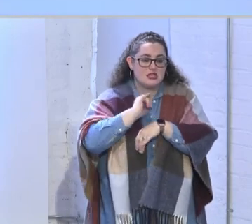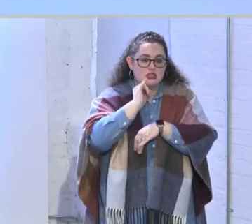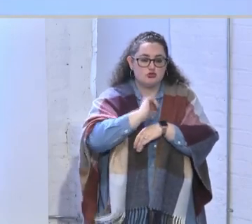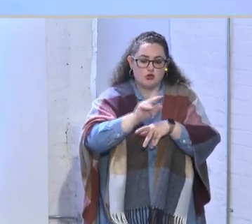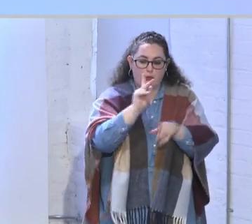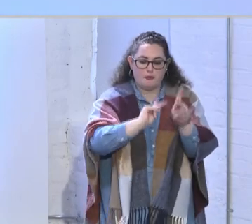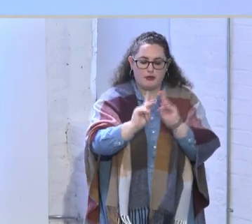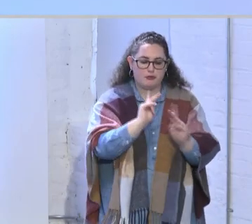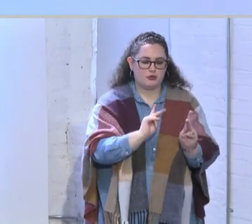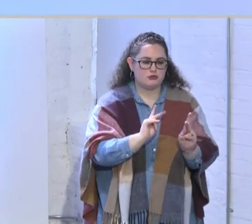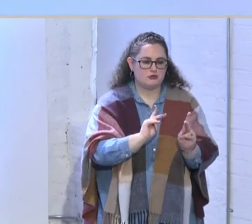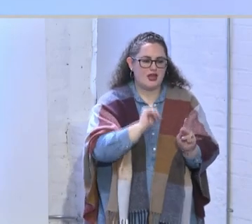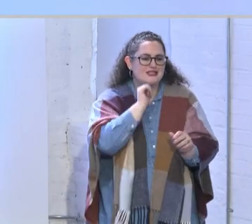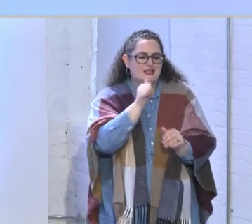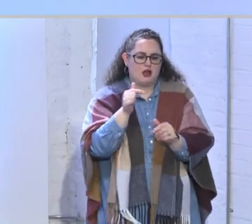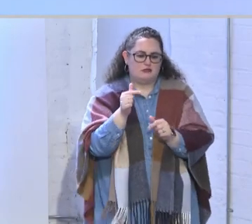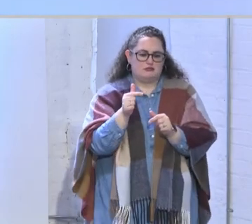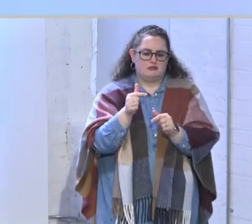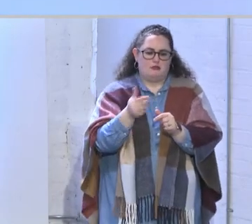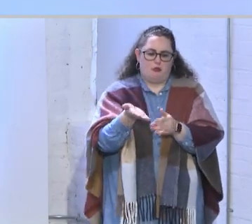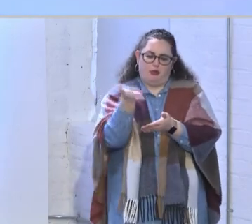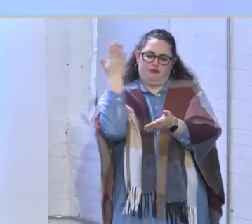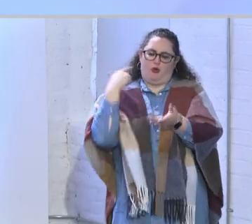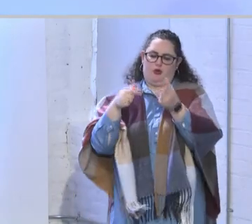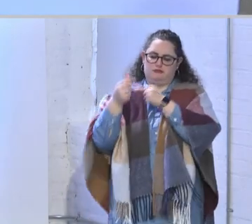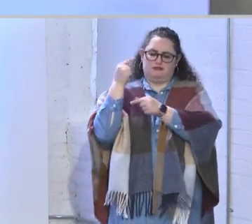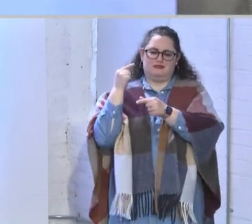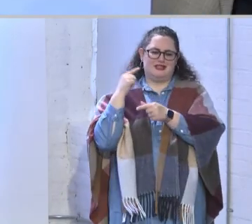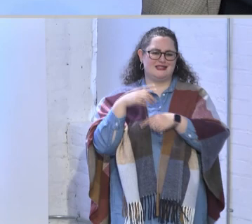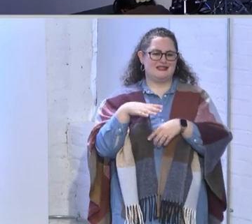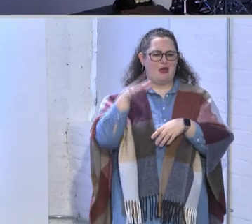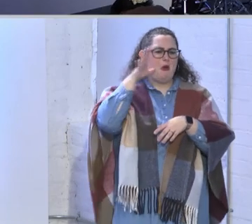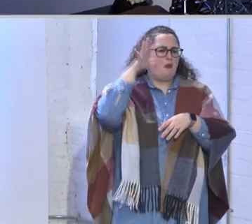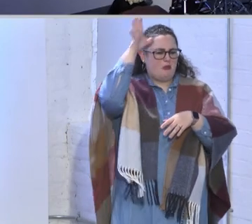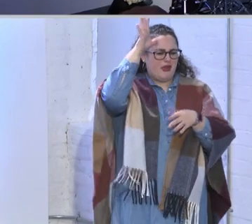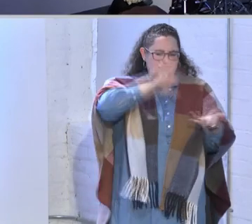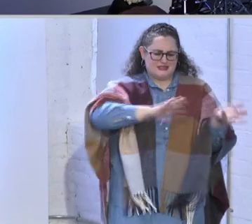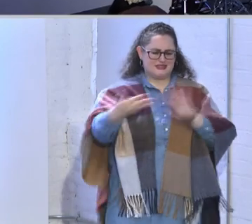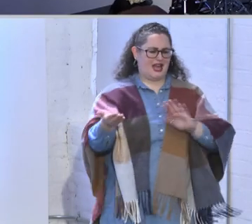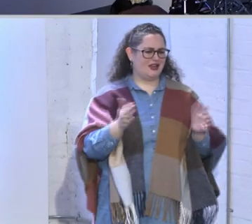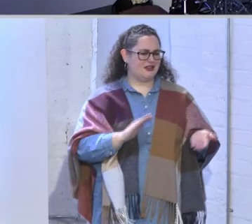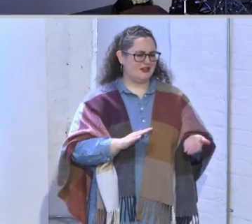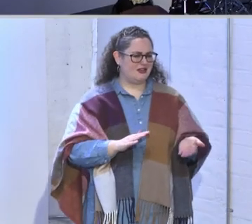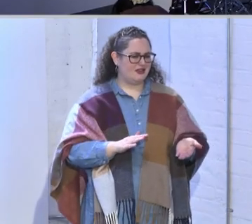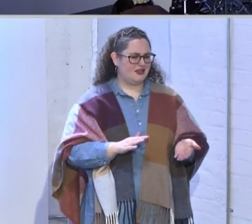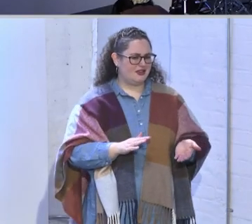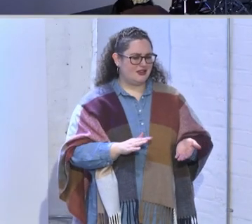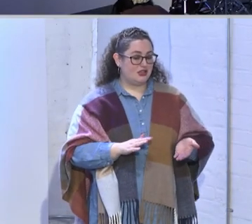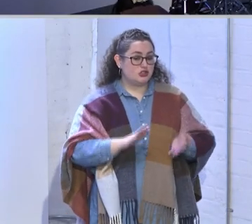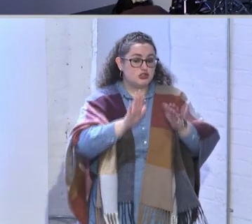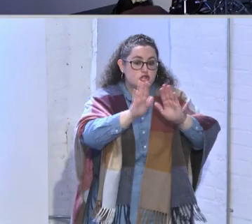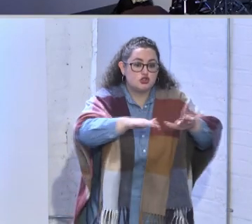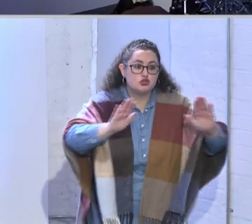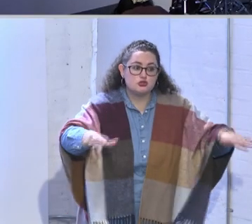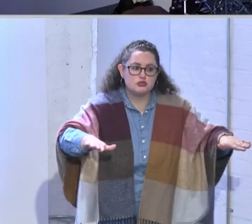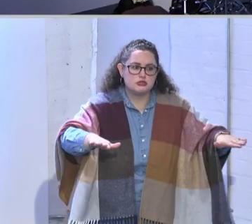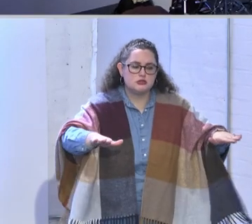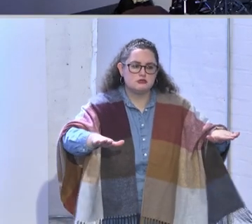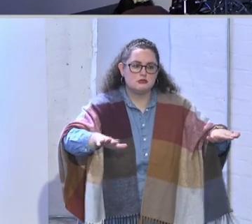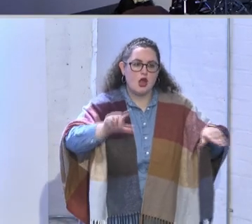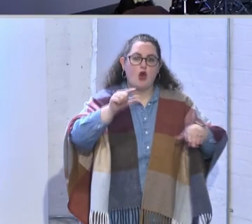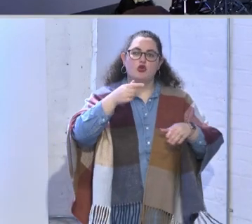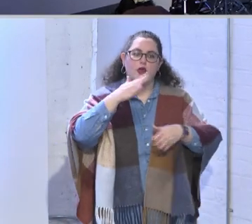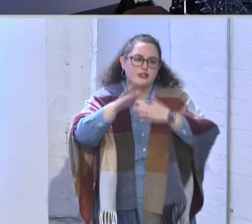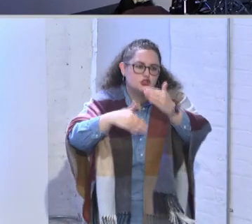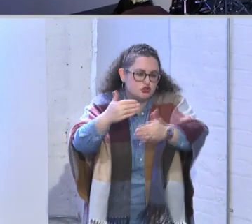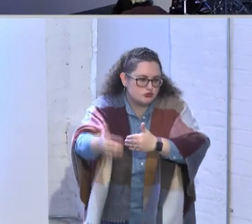are not the previous generation. The parents have died off in the wilderness. It's been 40 years. And